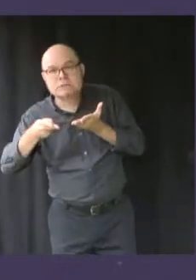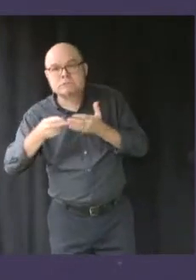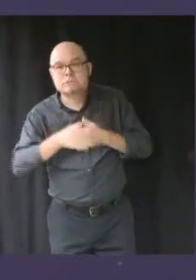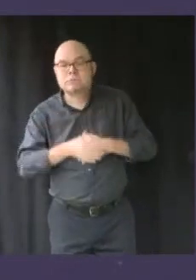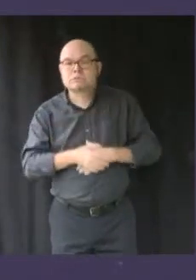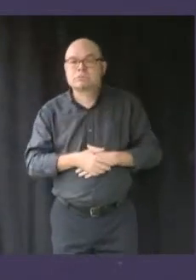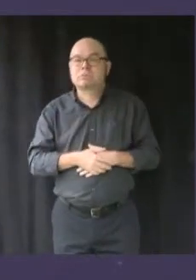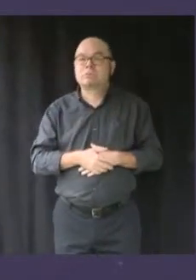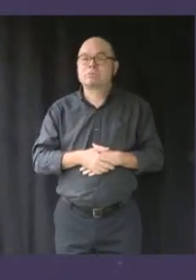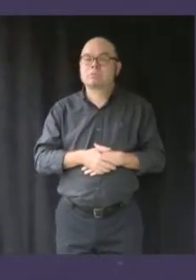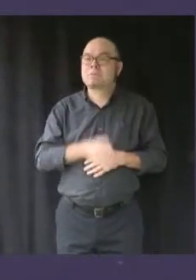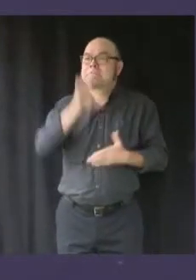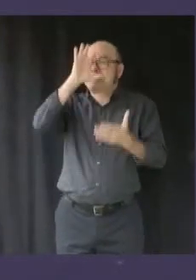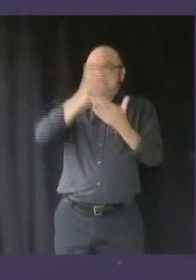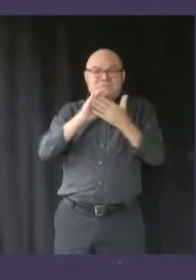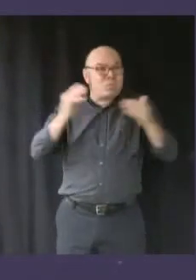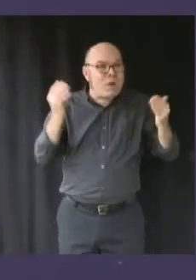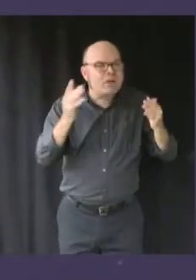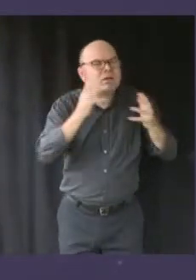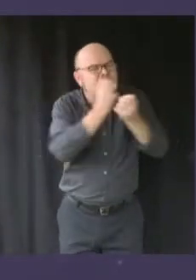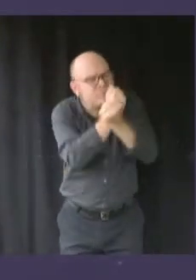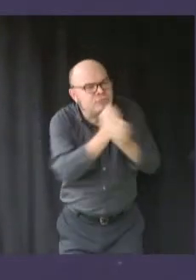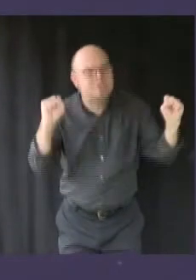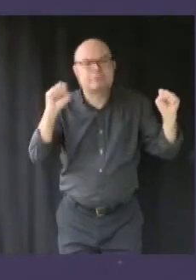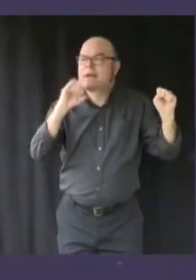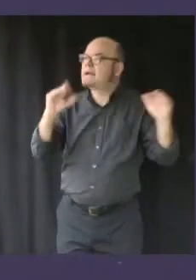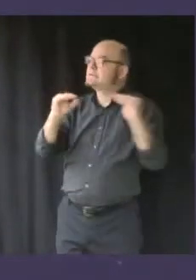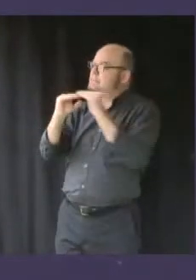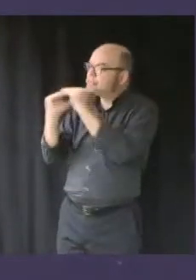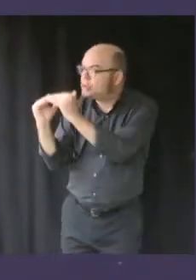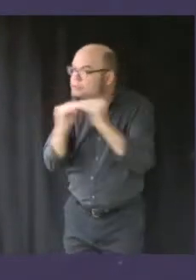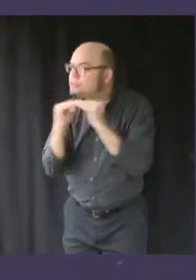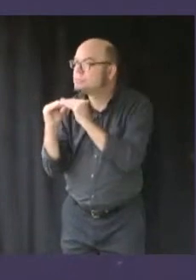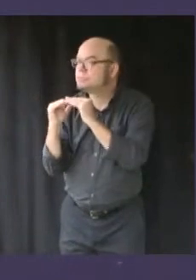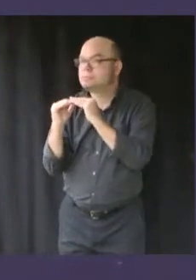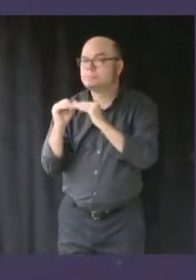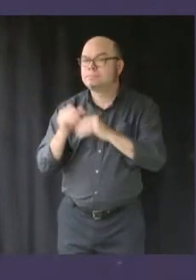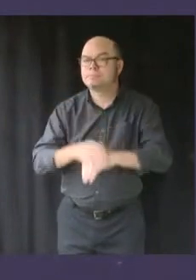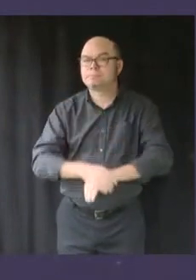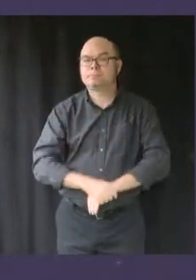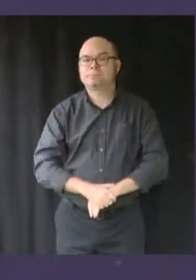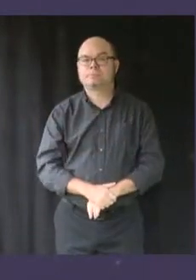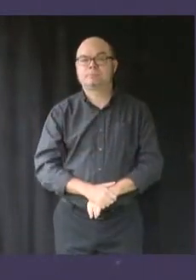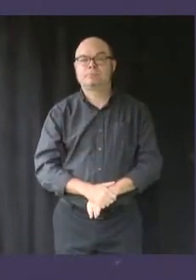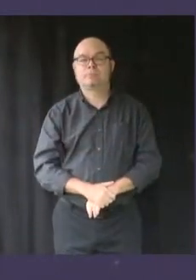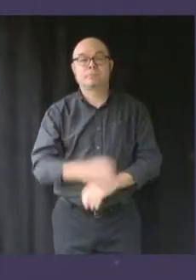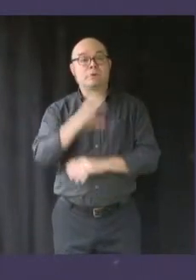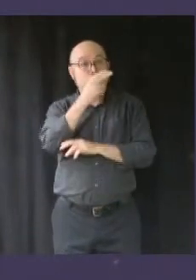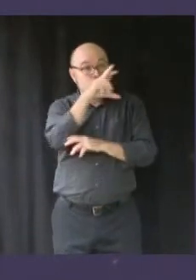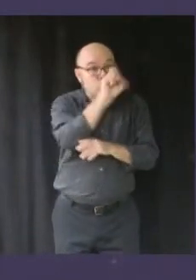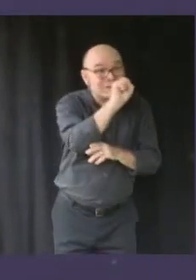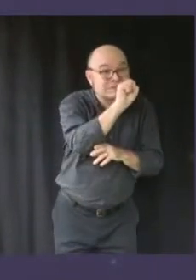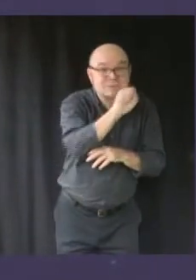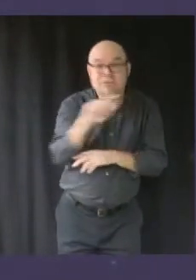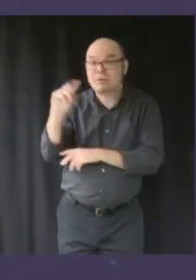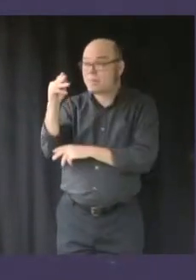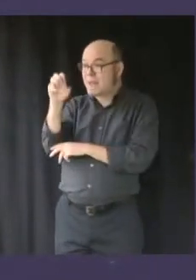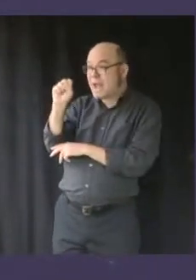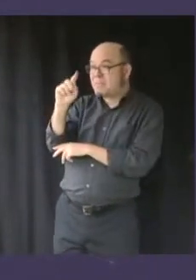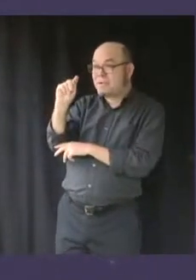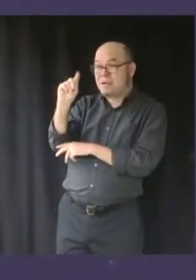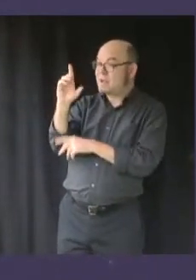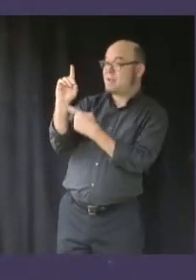equality, and Chris Dodd and Thomas Dodd's dedication to justice and